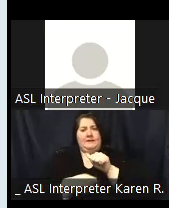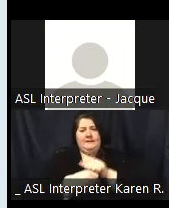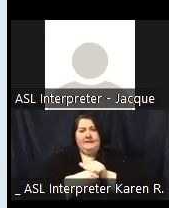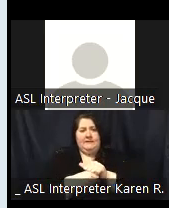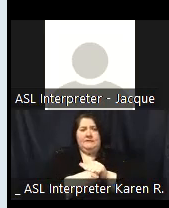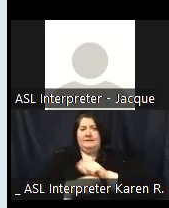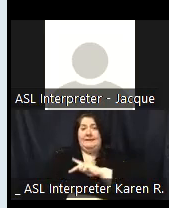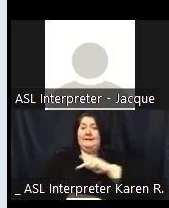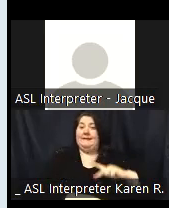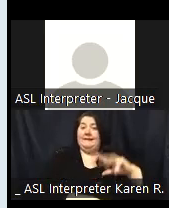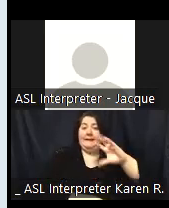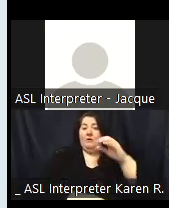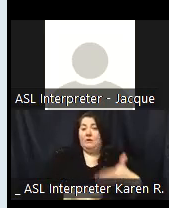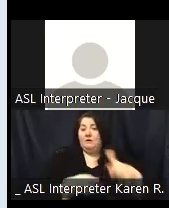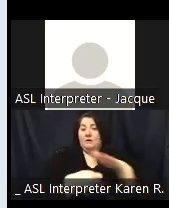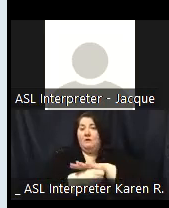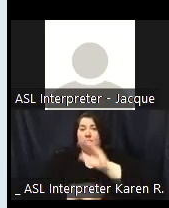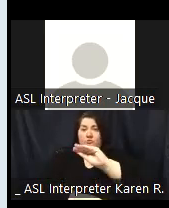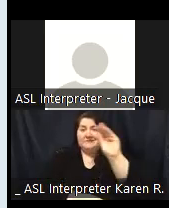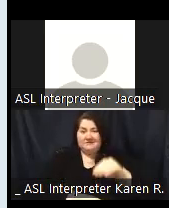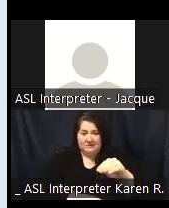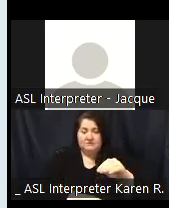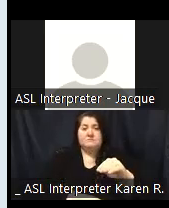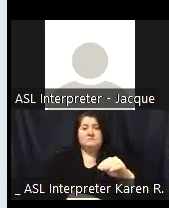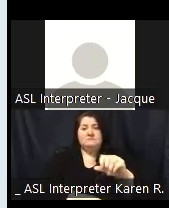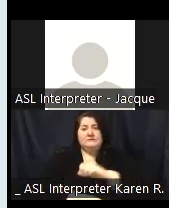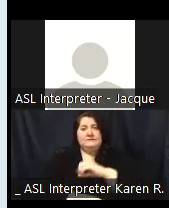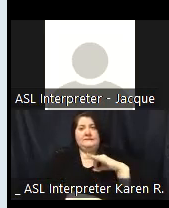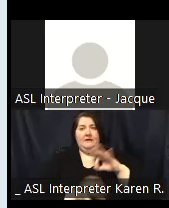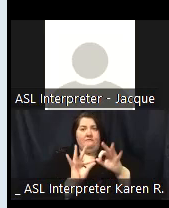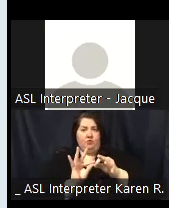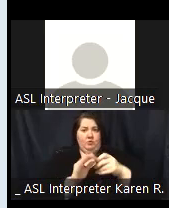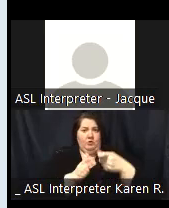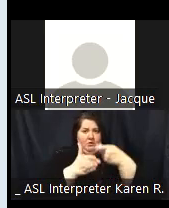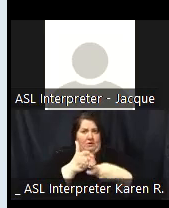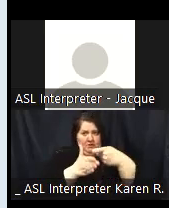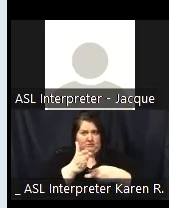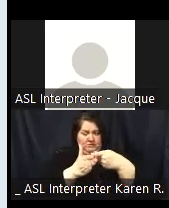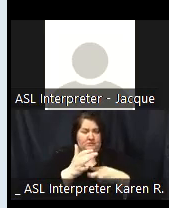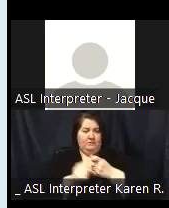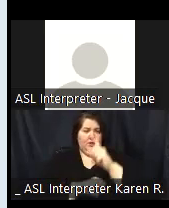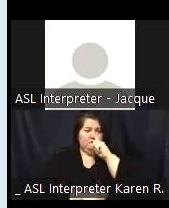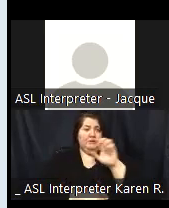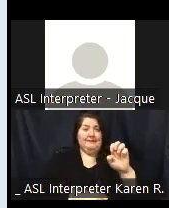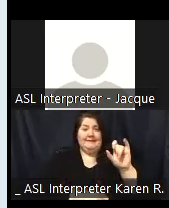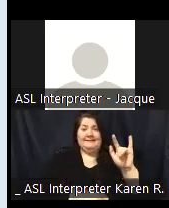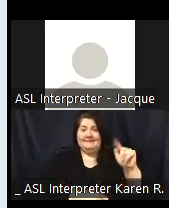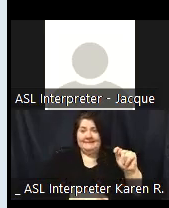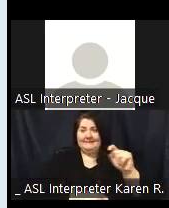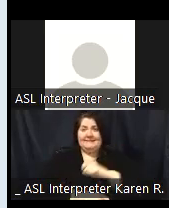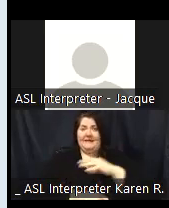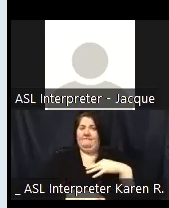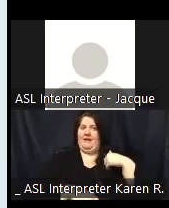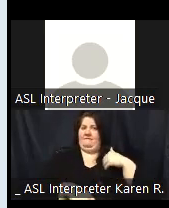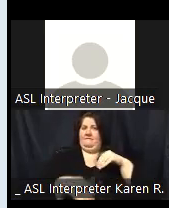King County covering a percentage of staff interpreter costs to ensure that ESIT staff have